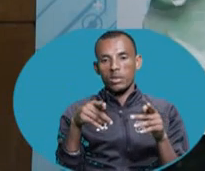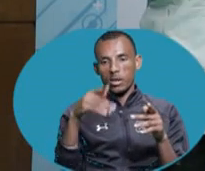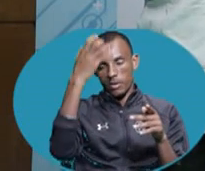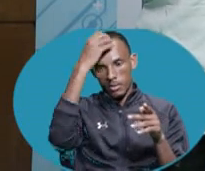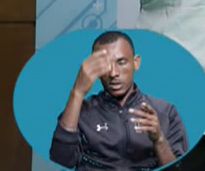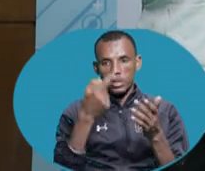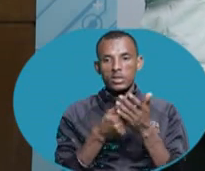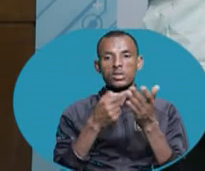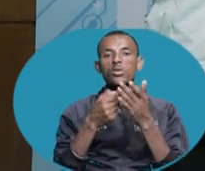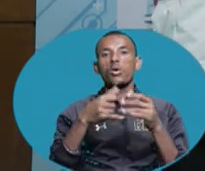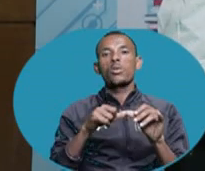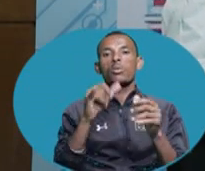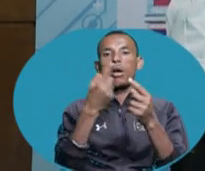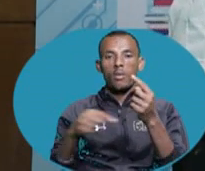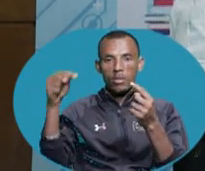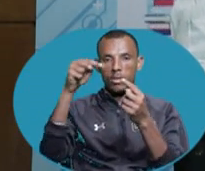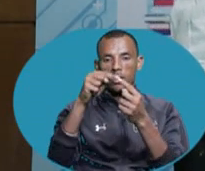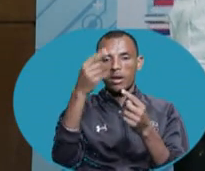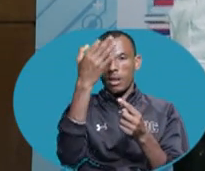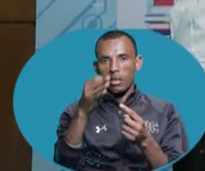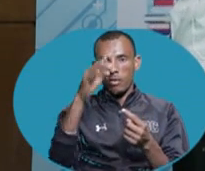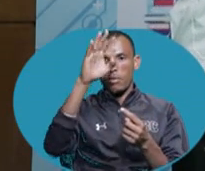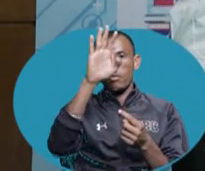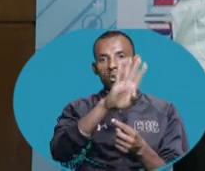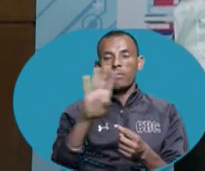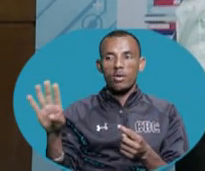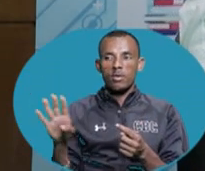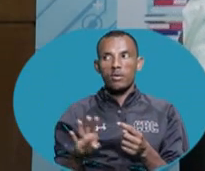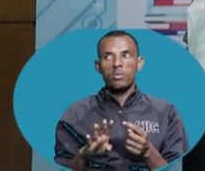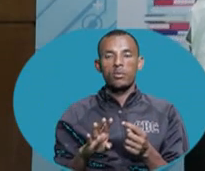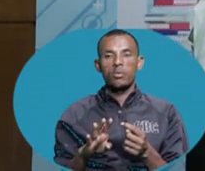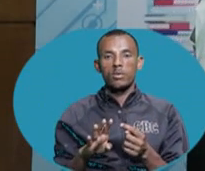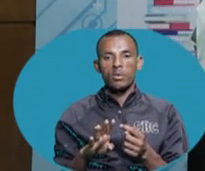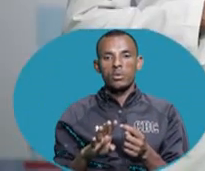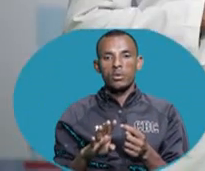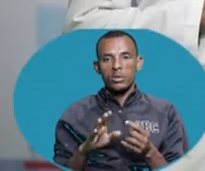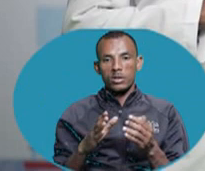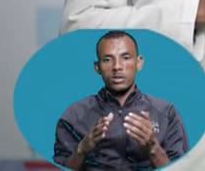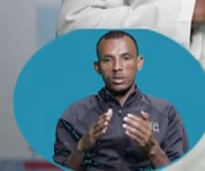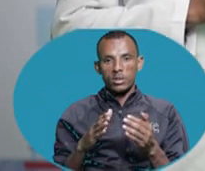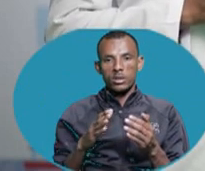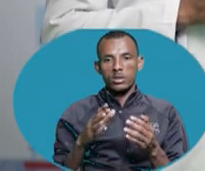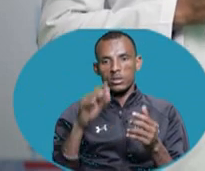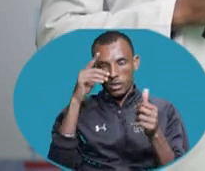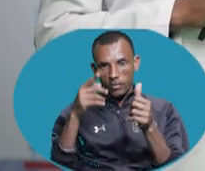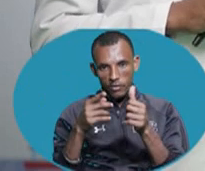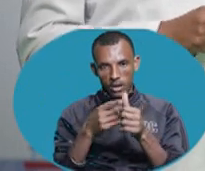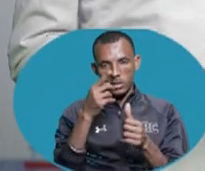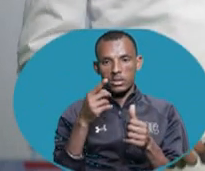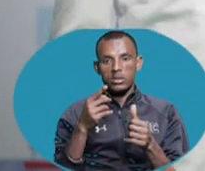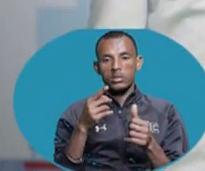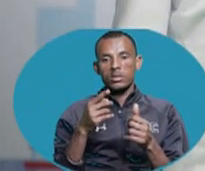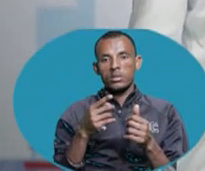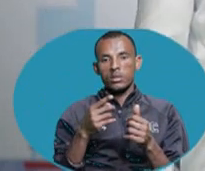continued until 1944. The other one, in the first, after the